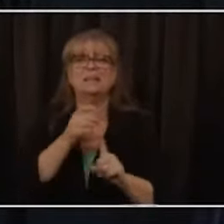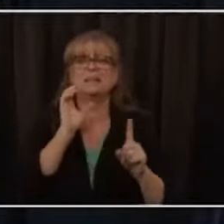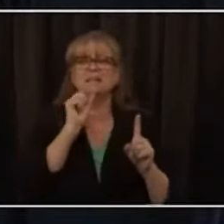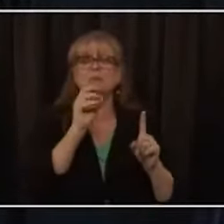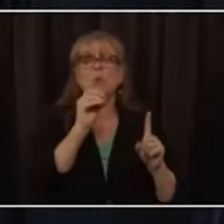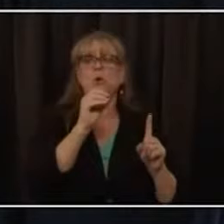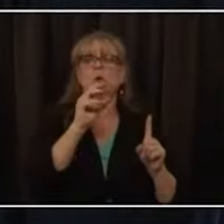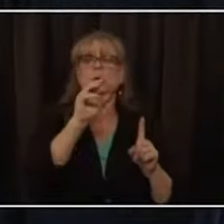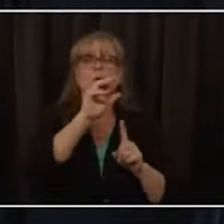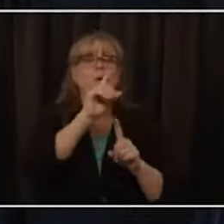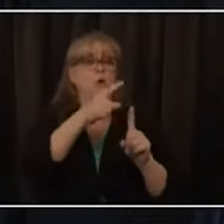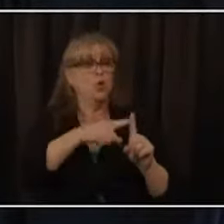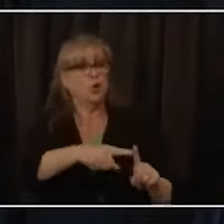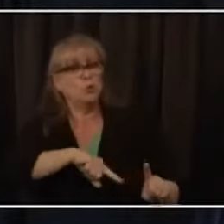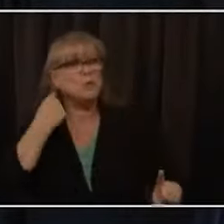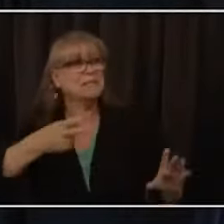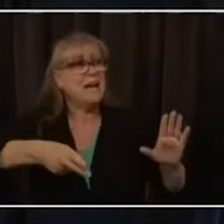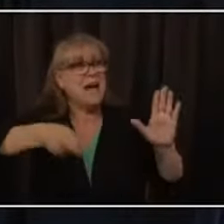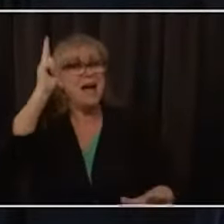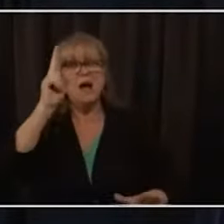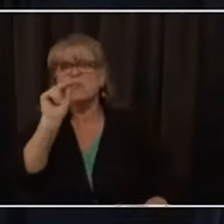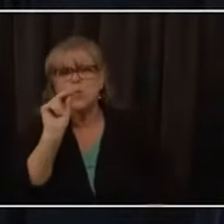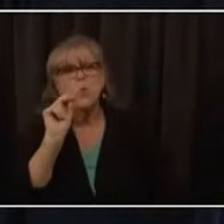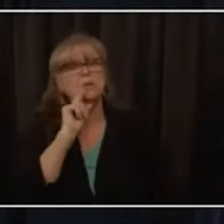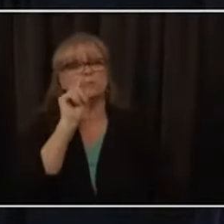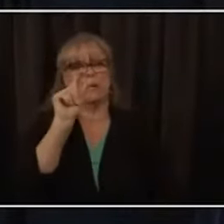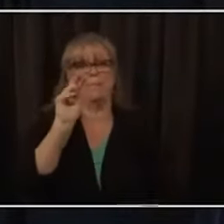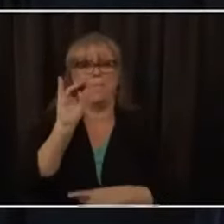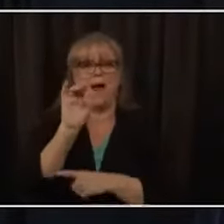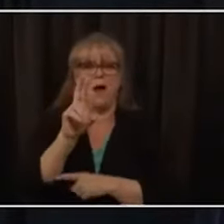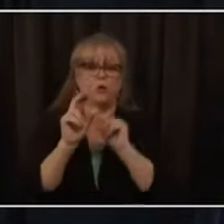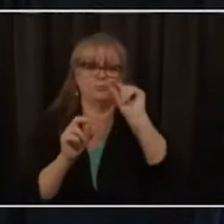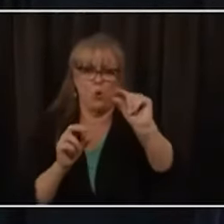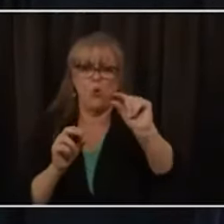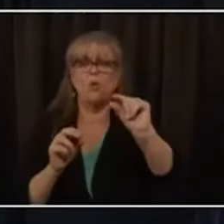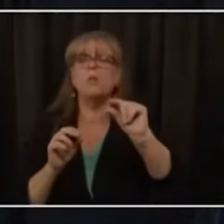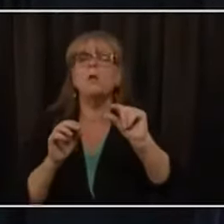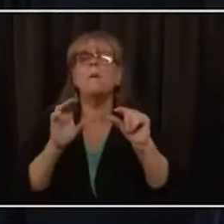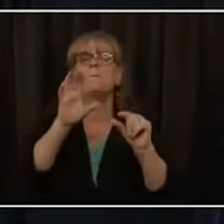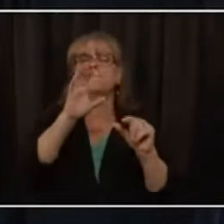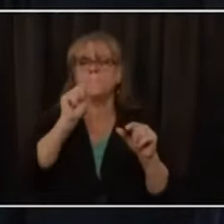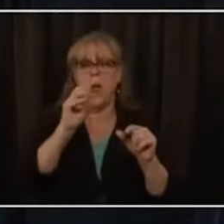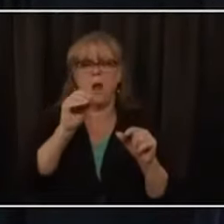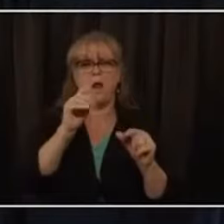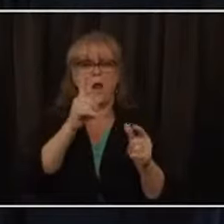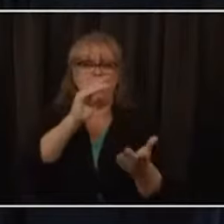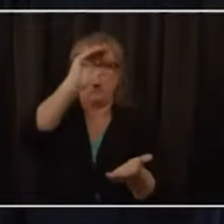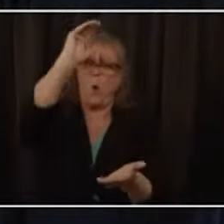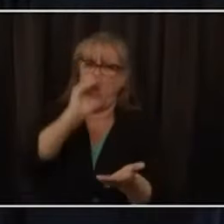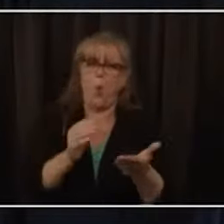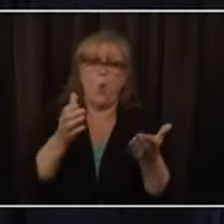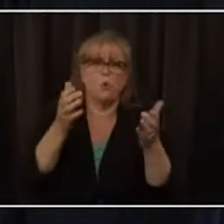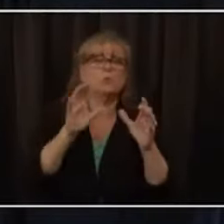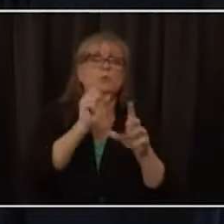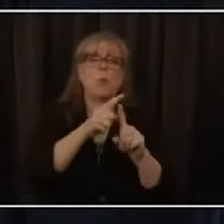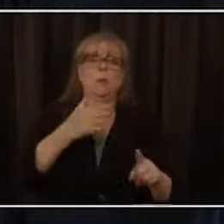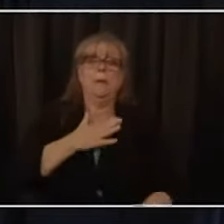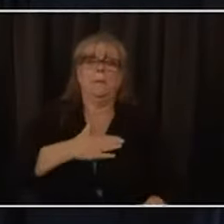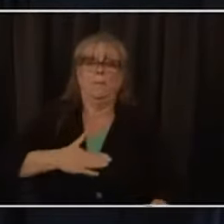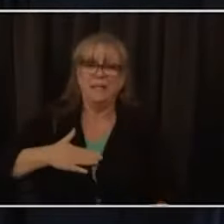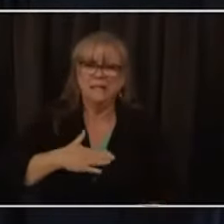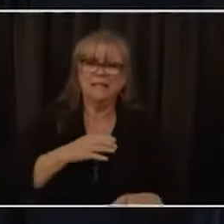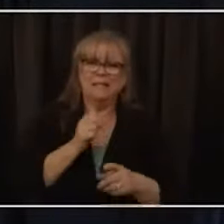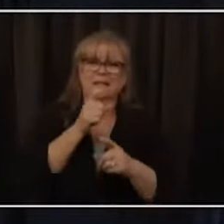approach 2 or 3 orders of magnitude of the risk of the virus. So please get vaccinated. Moderna and Pfizer are currently